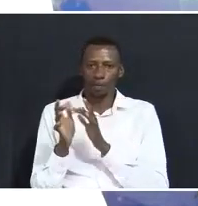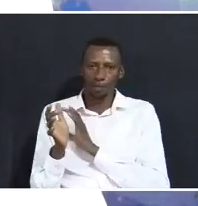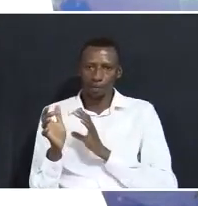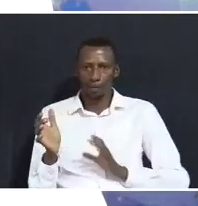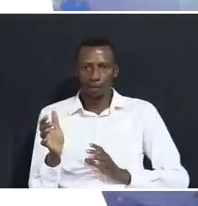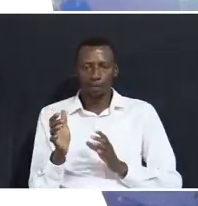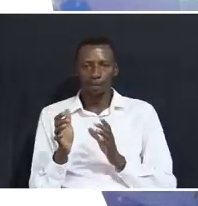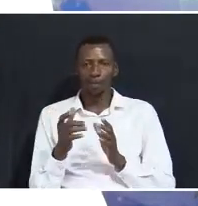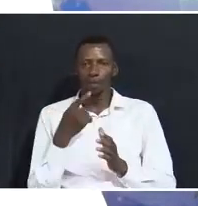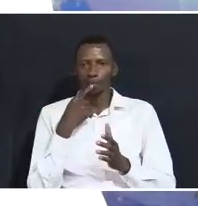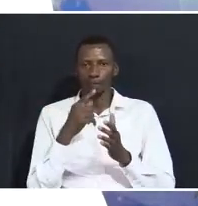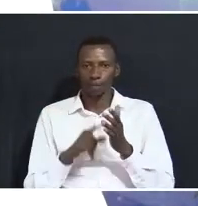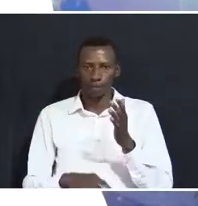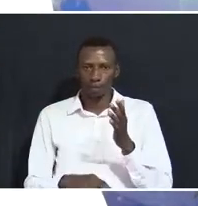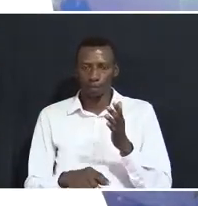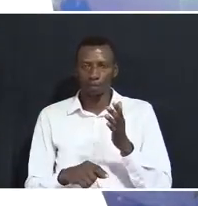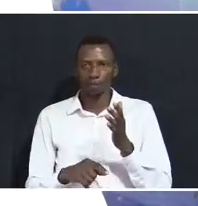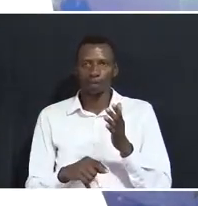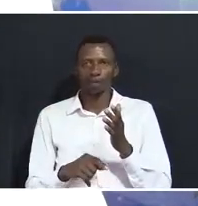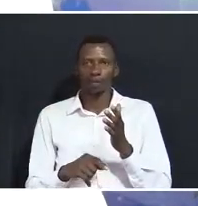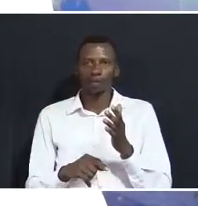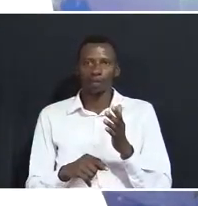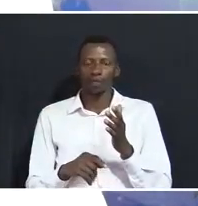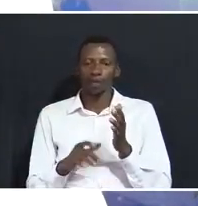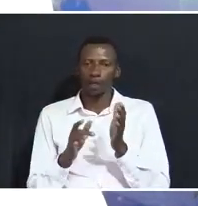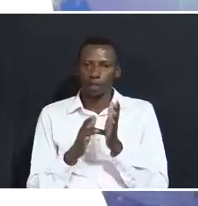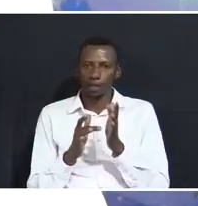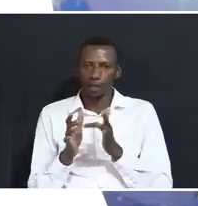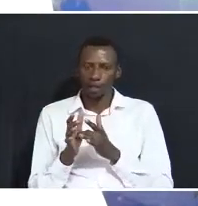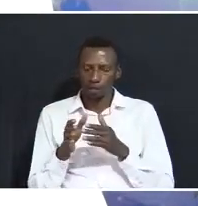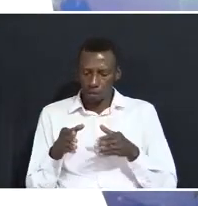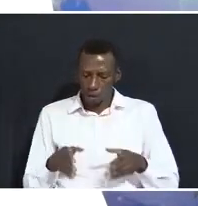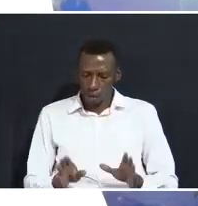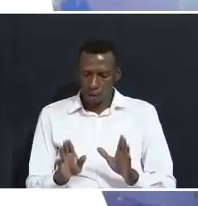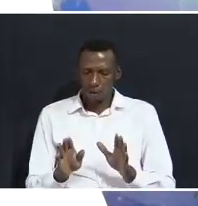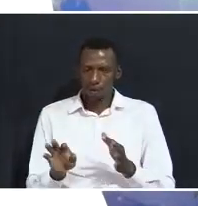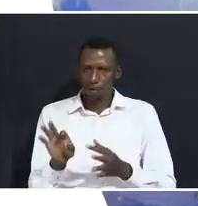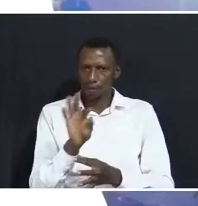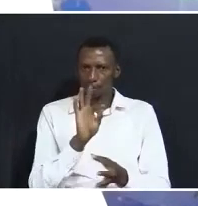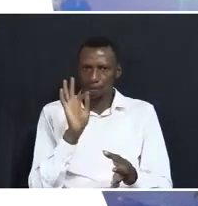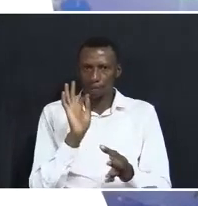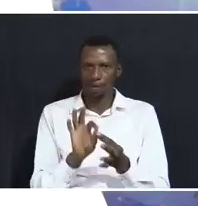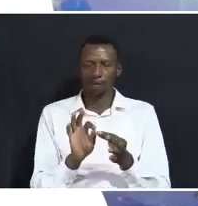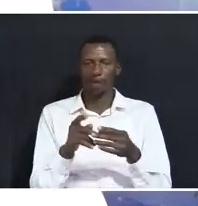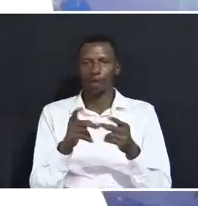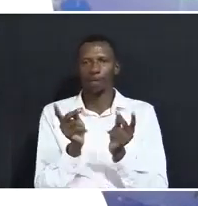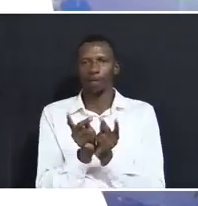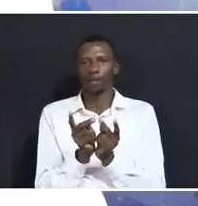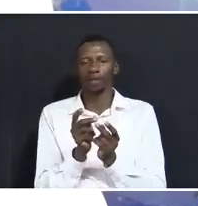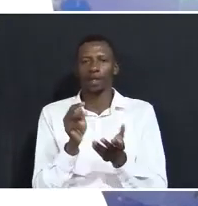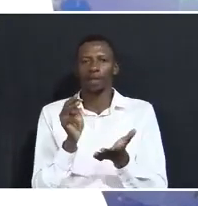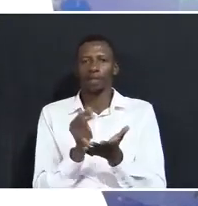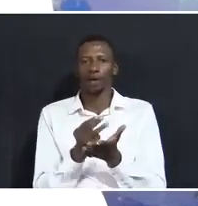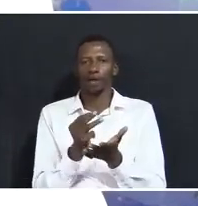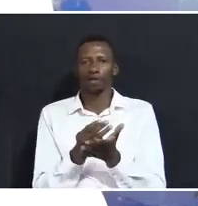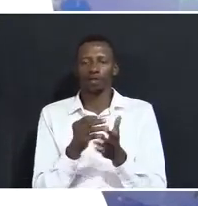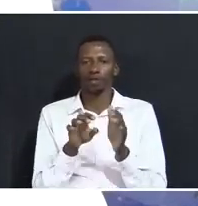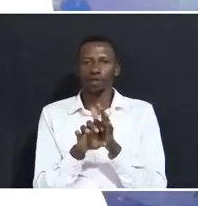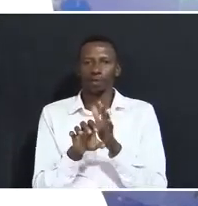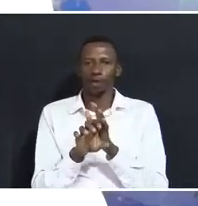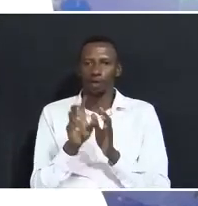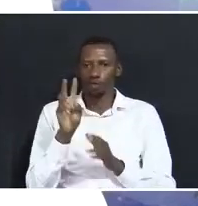that he was to be born in a particular place. In the book of Matthew chapter 2 and verse